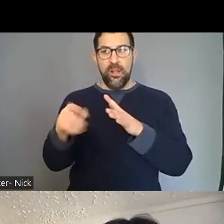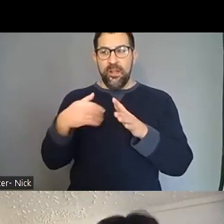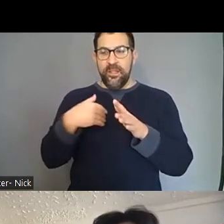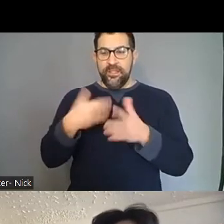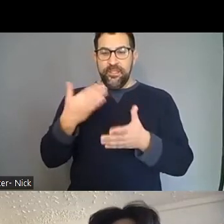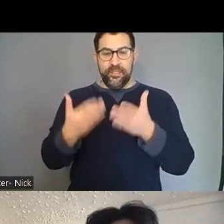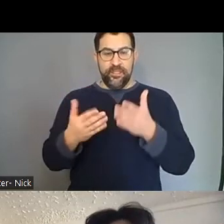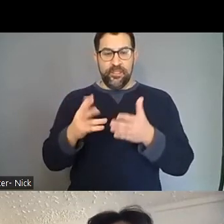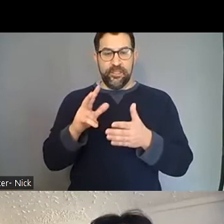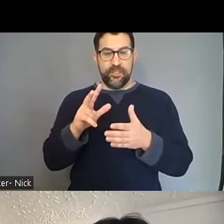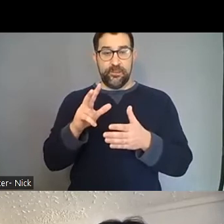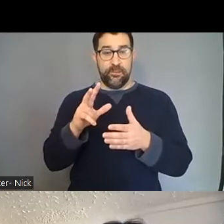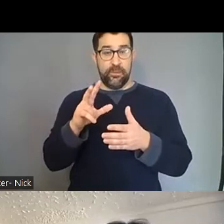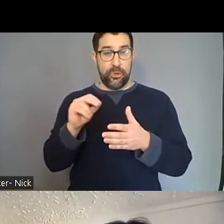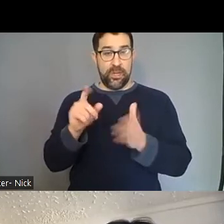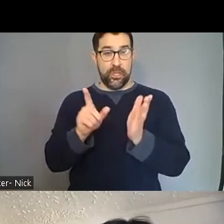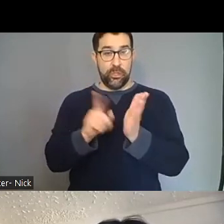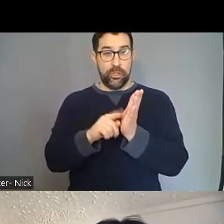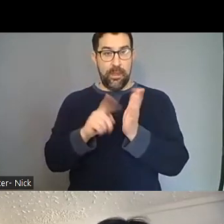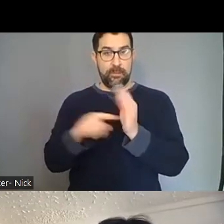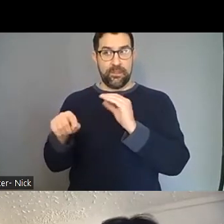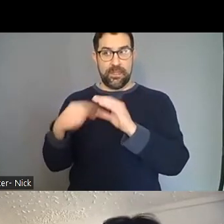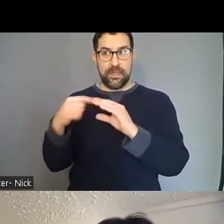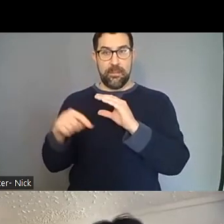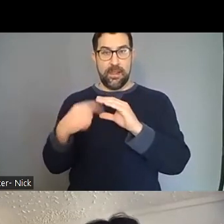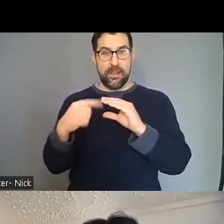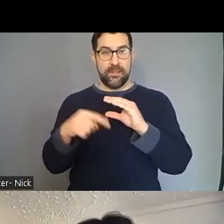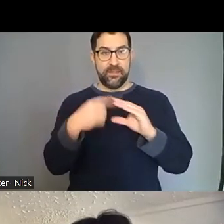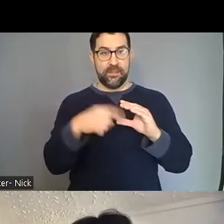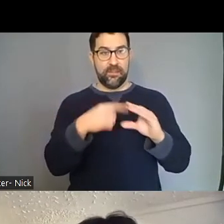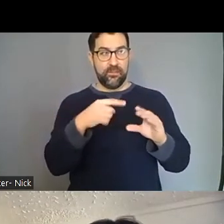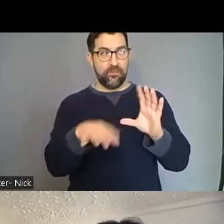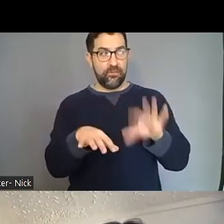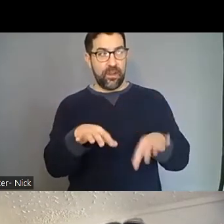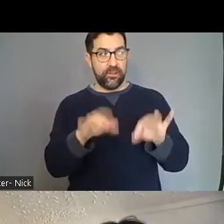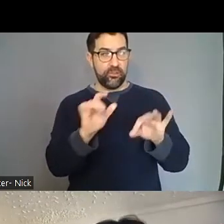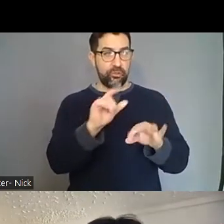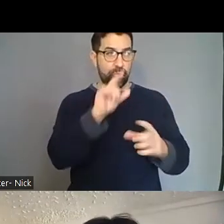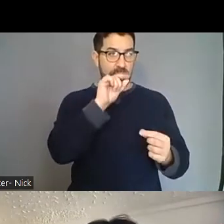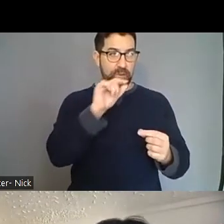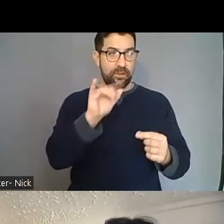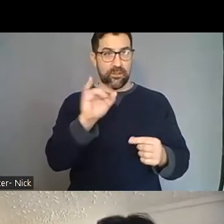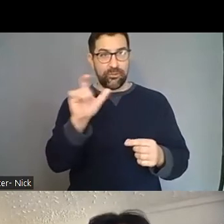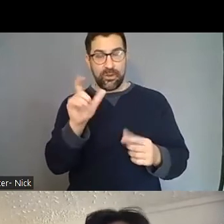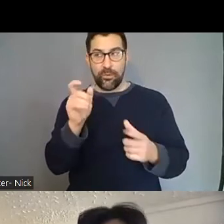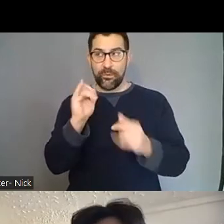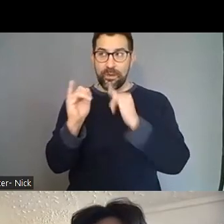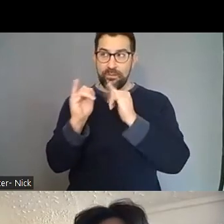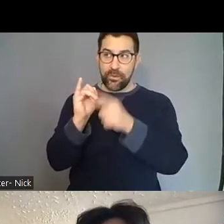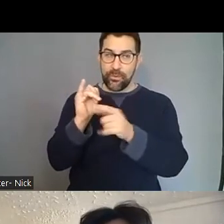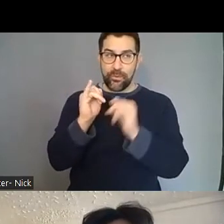30 major publications just email us, find us on Twitter, find us on Instagram. They're like, we would love to interview you. We would love to interview you, you